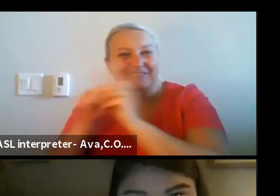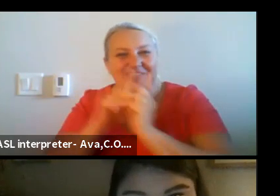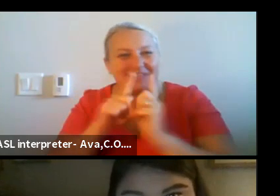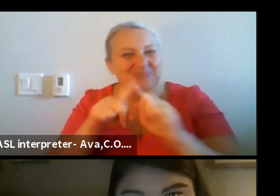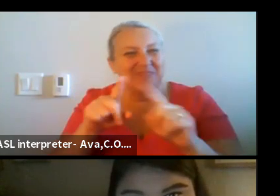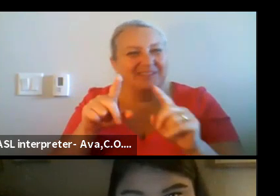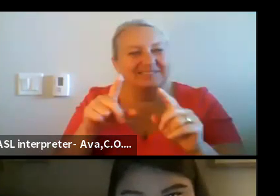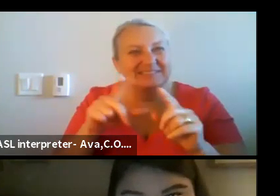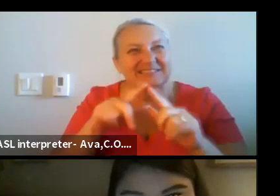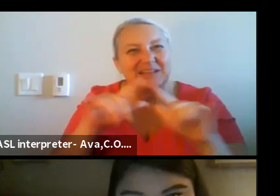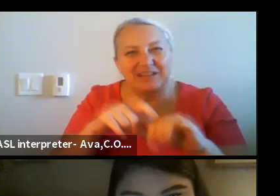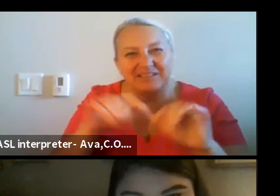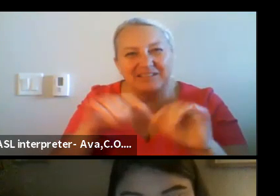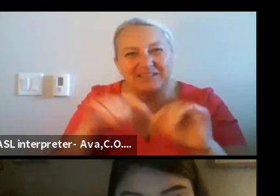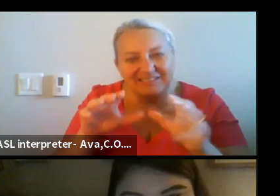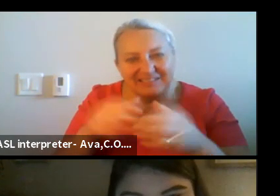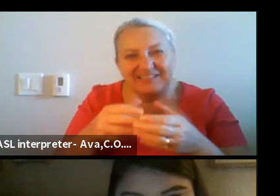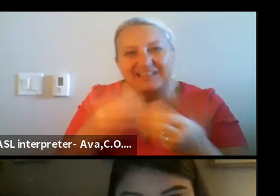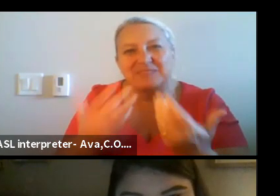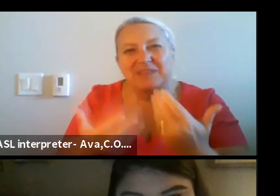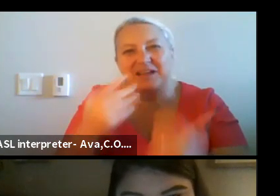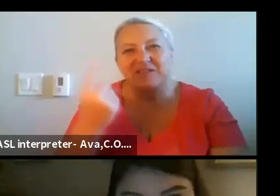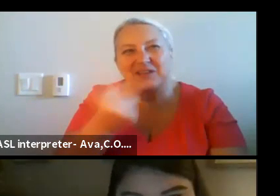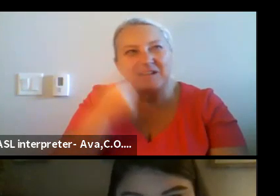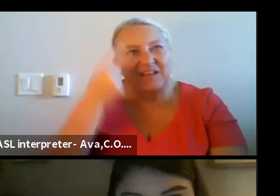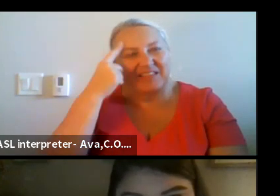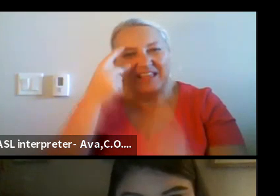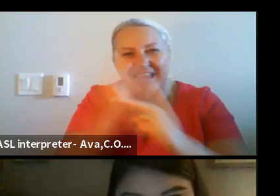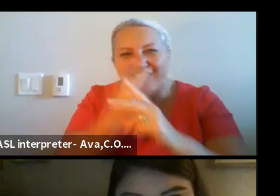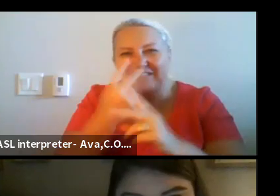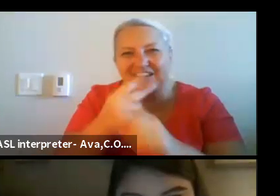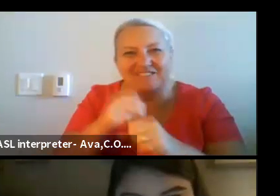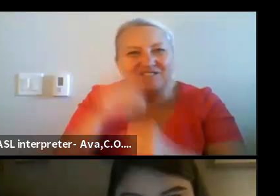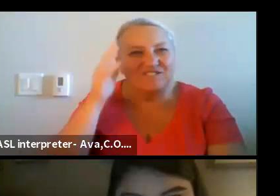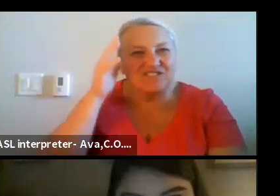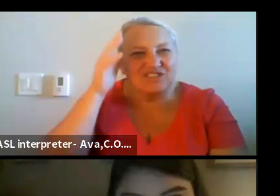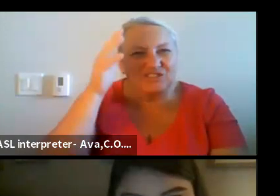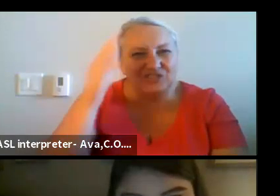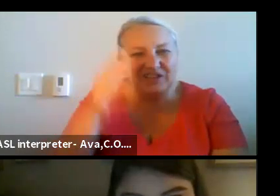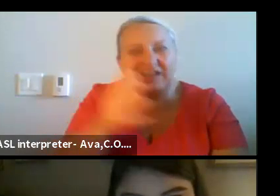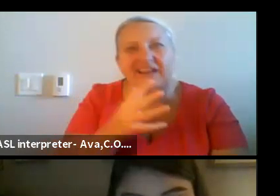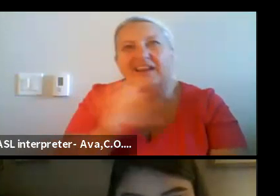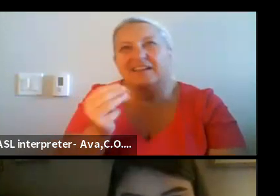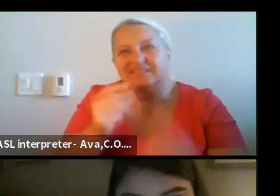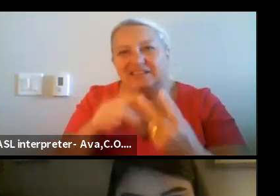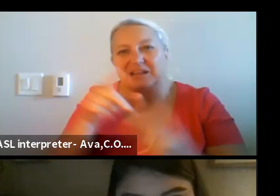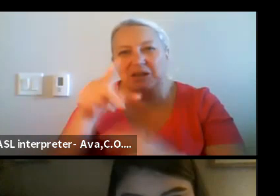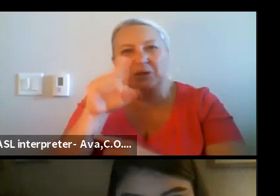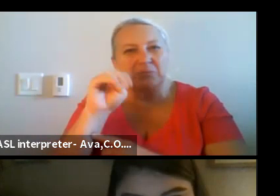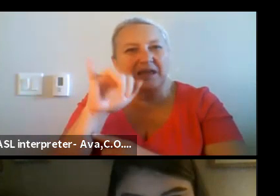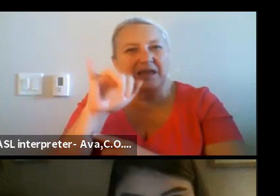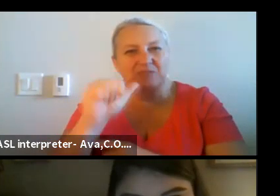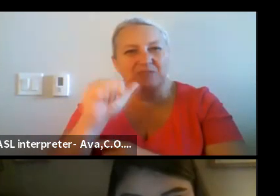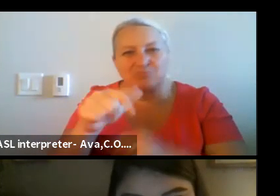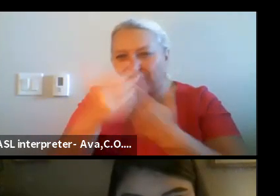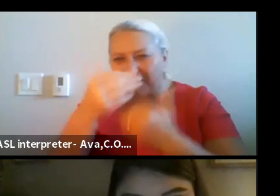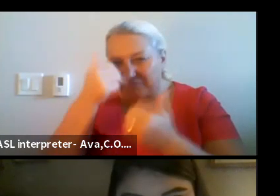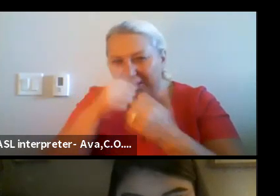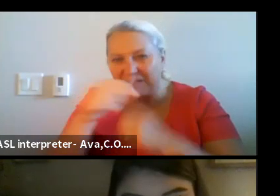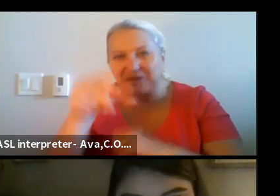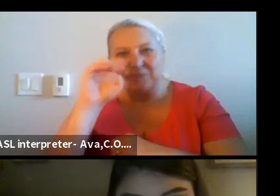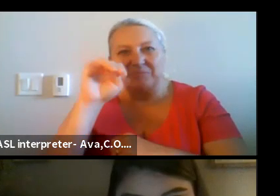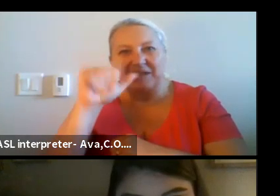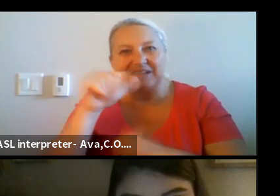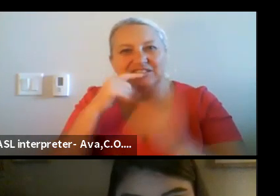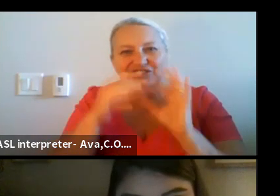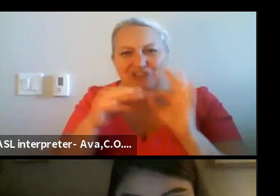thinking about, you know, maybe for future, and you know, Mia brought this up. She would have, you know, Mia, you had said, sorry, I'm